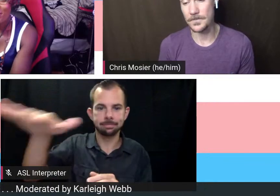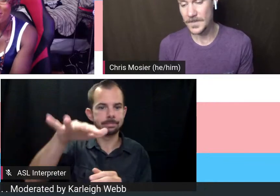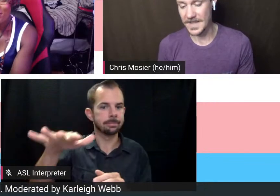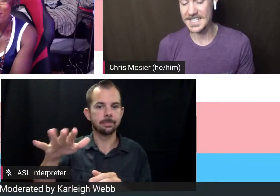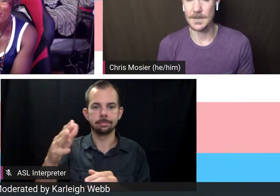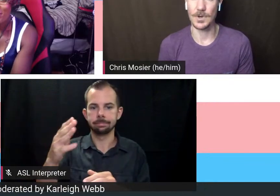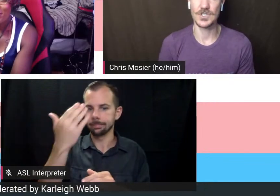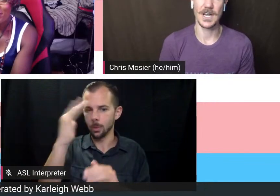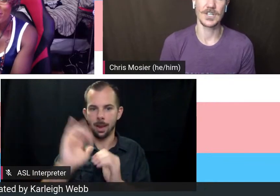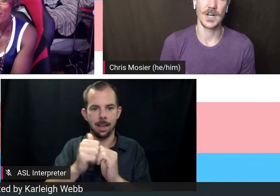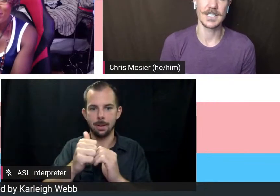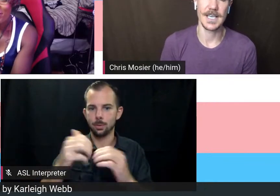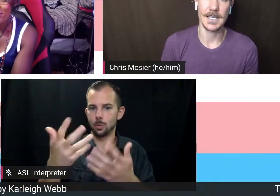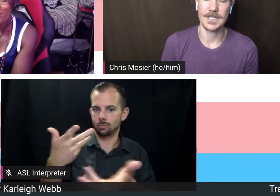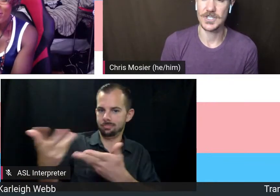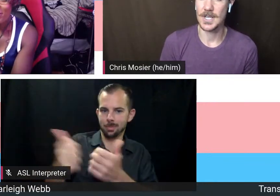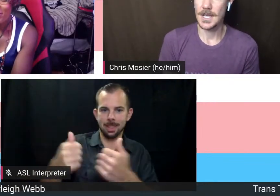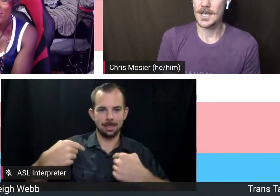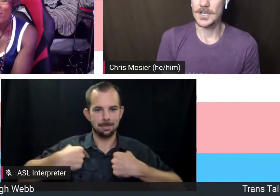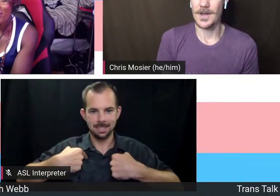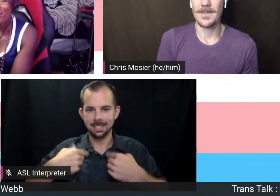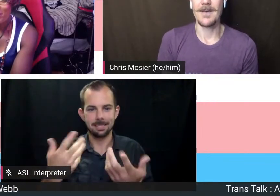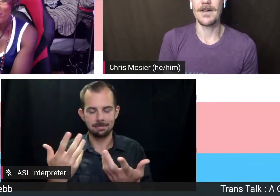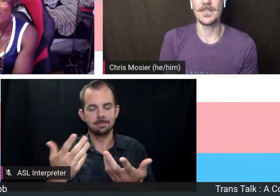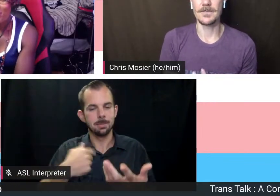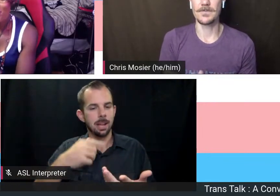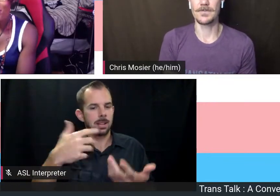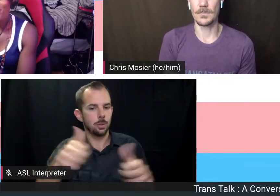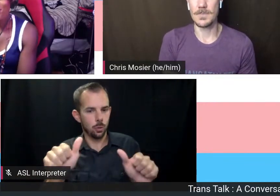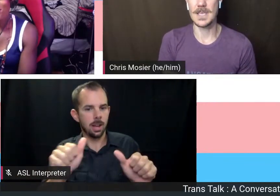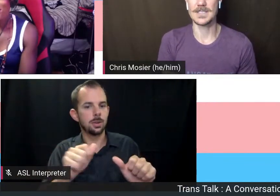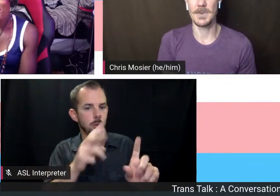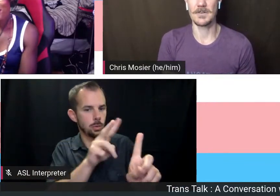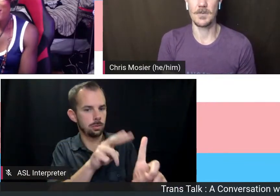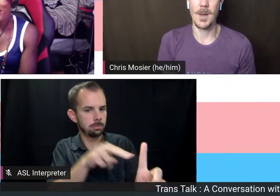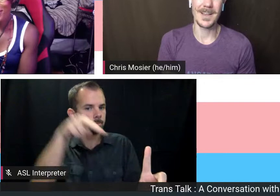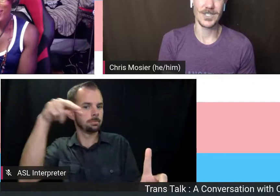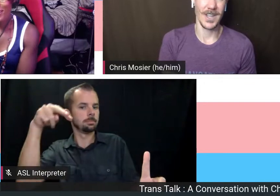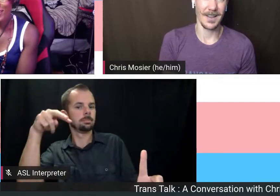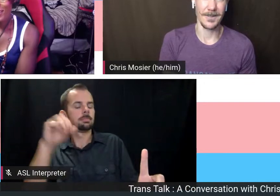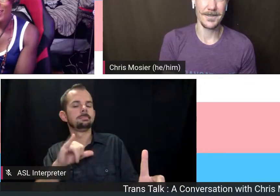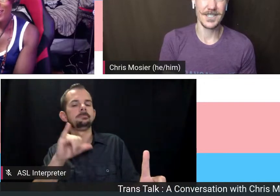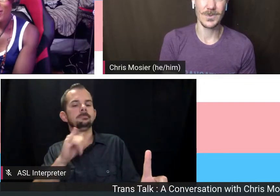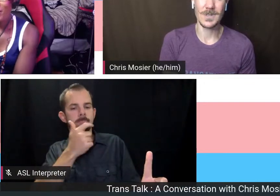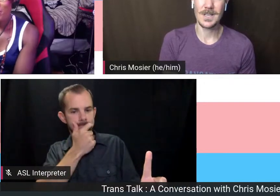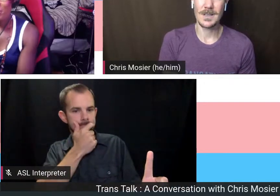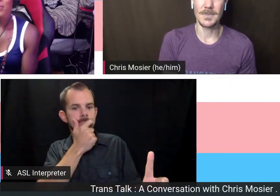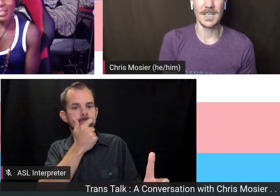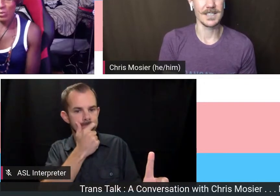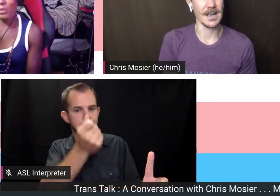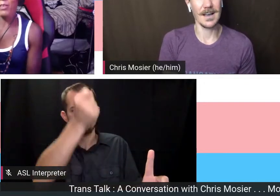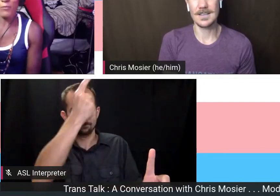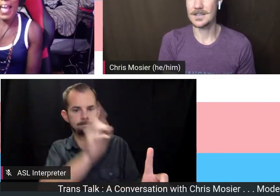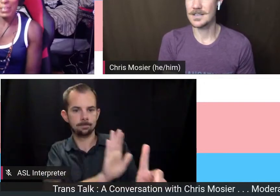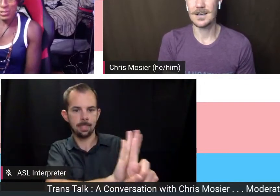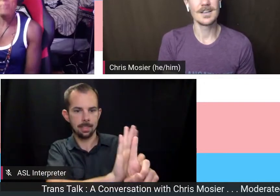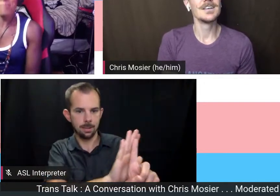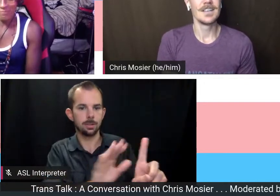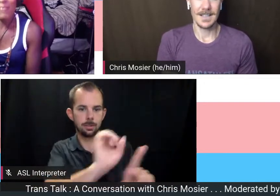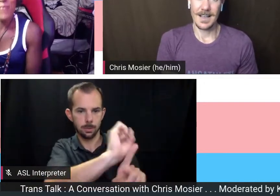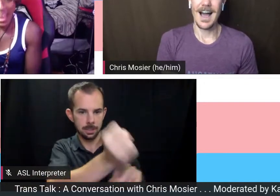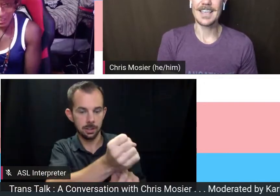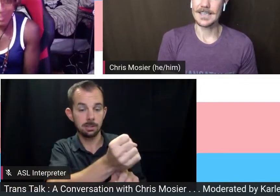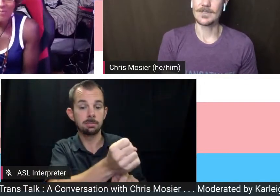online. So that's the approach that I try to take. And just, I find that for me, it's better for my mental health too. That's true.